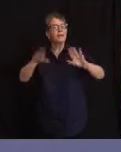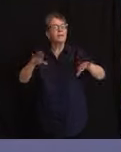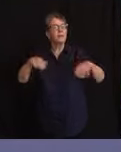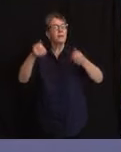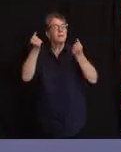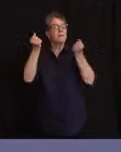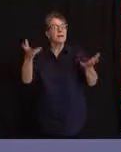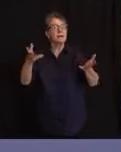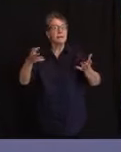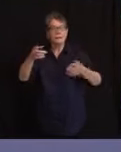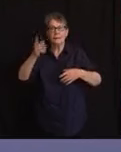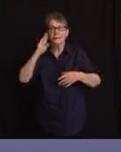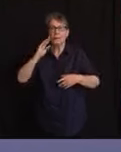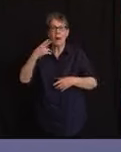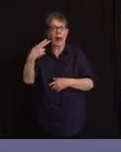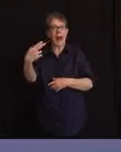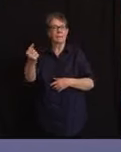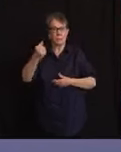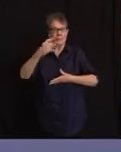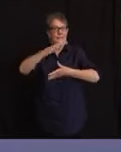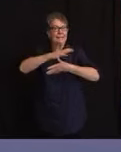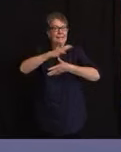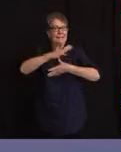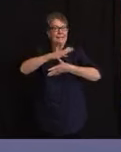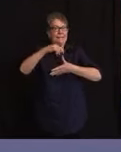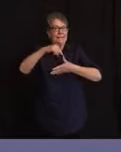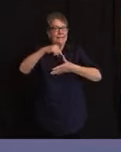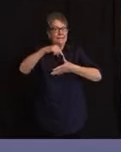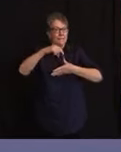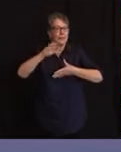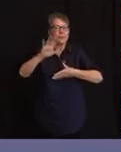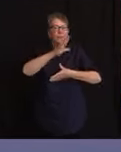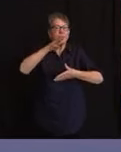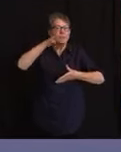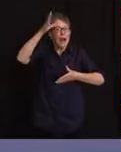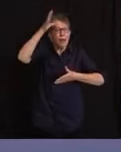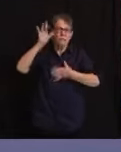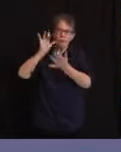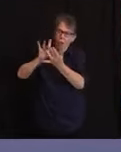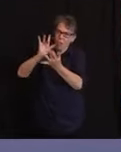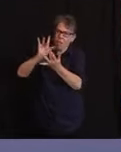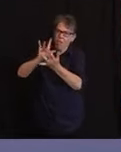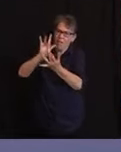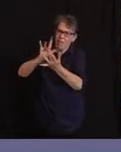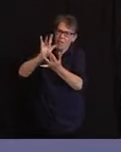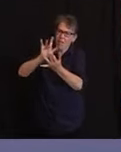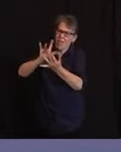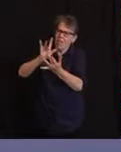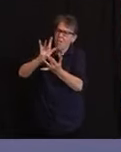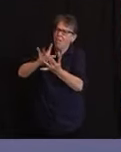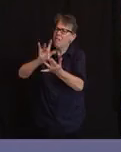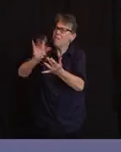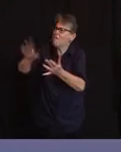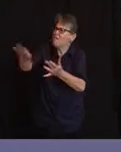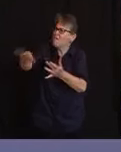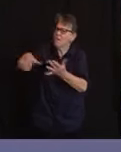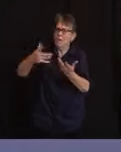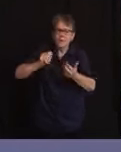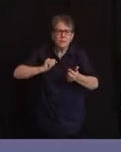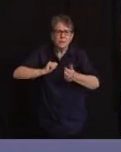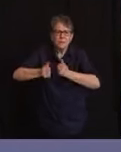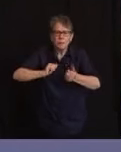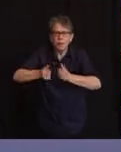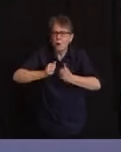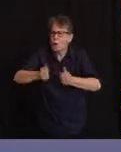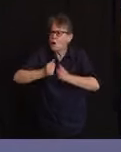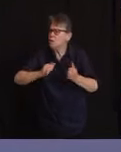get back to sports again? And the other part relates more to the pomp and circumstance associated with graduation ceremonies.